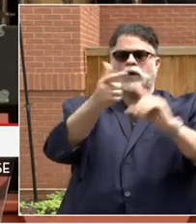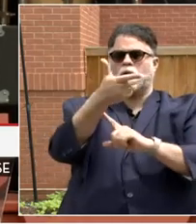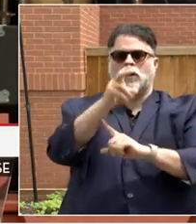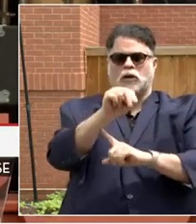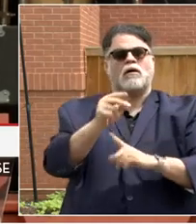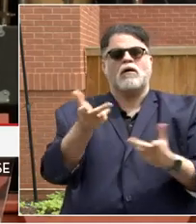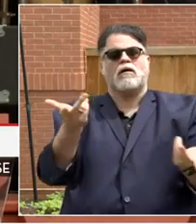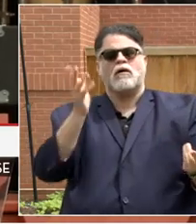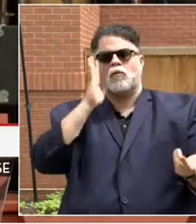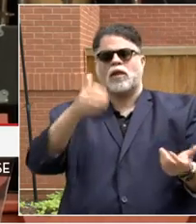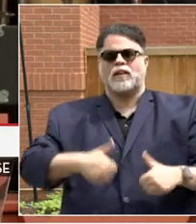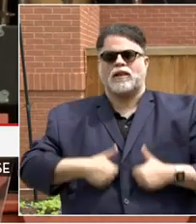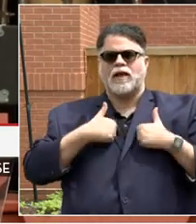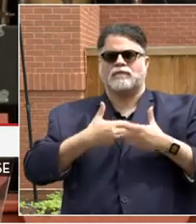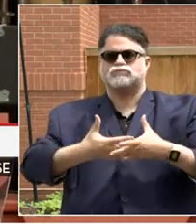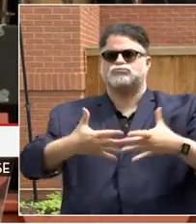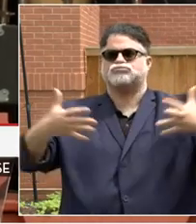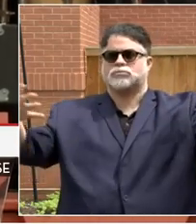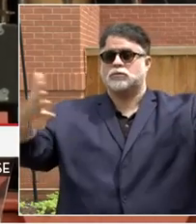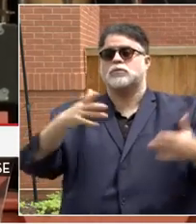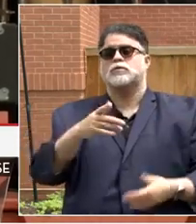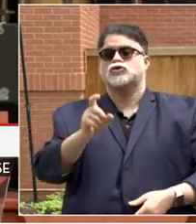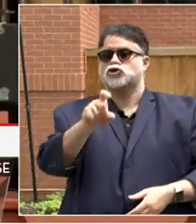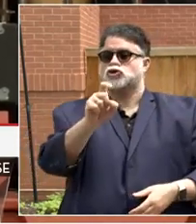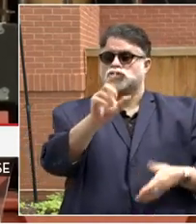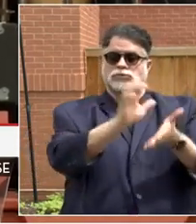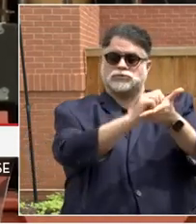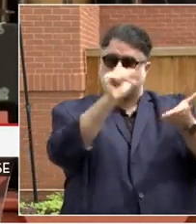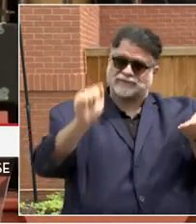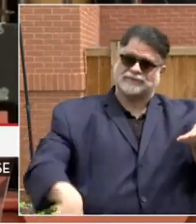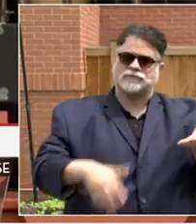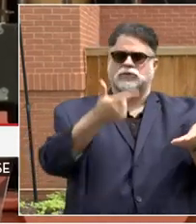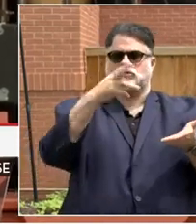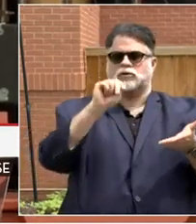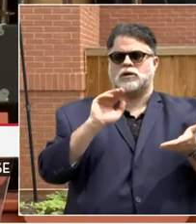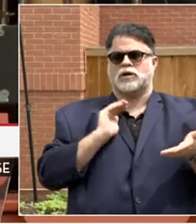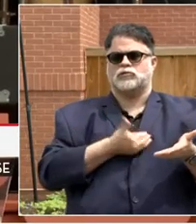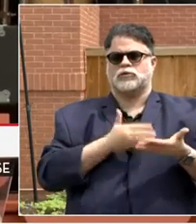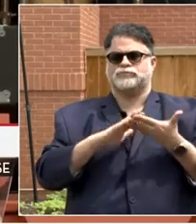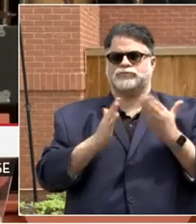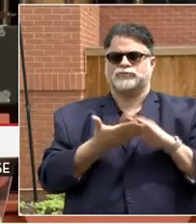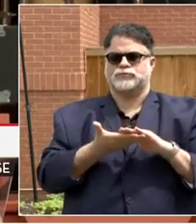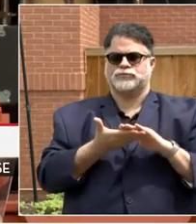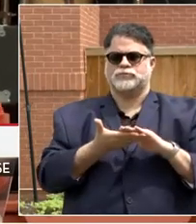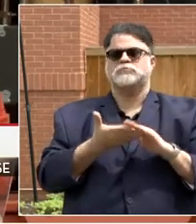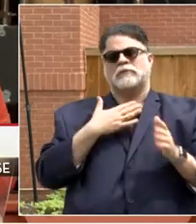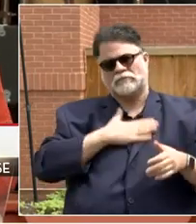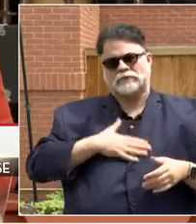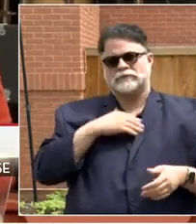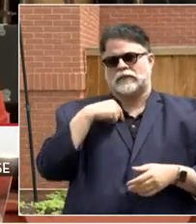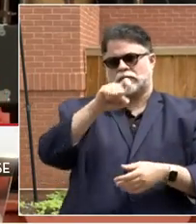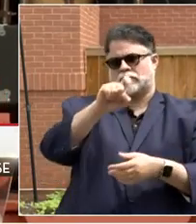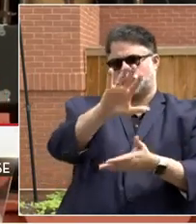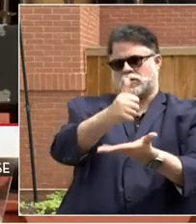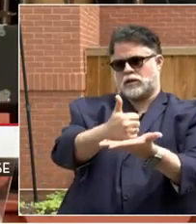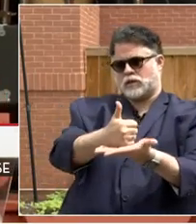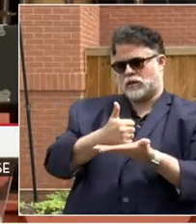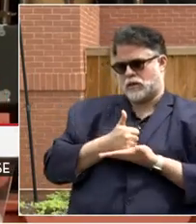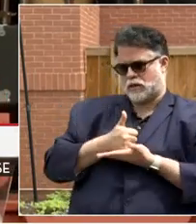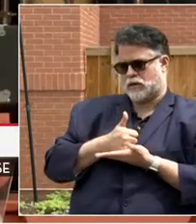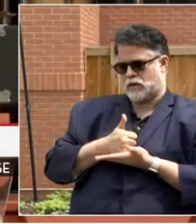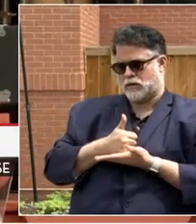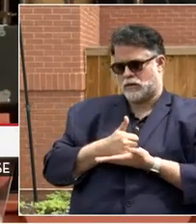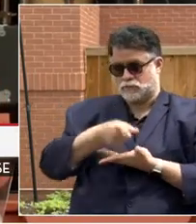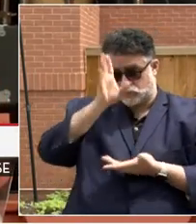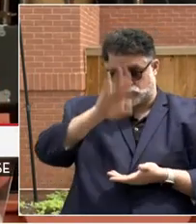we're going to continue to ask for the public's health on. If you know that there is an illegal gun in your house, if you